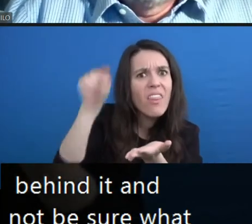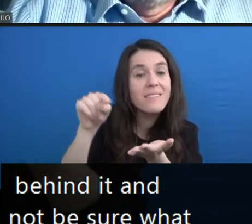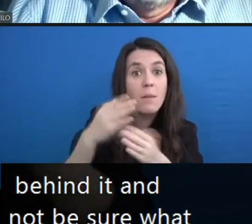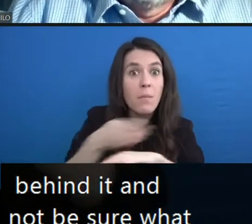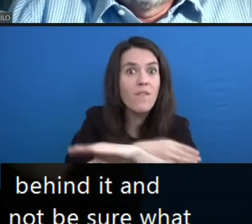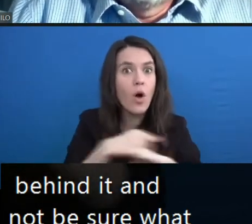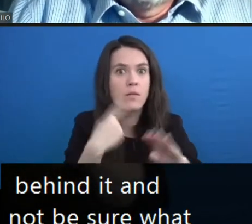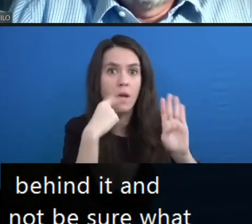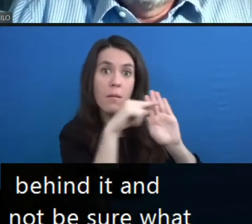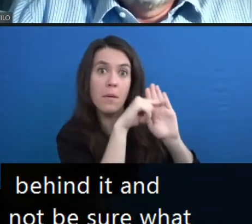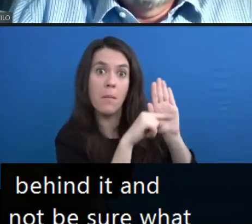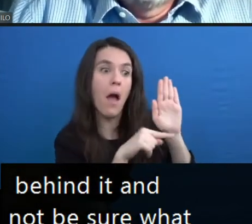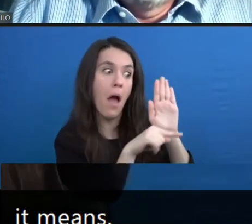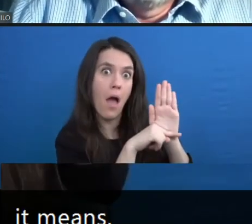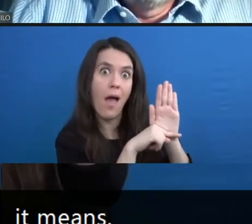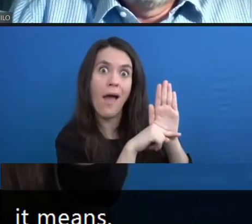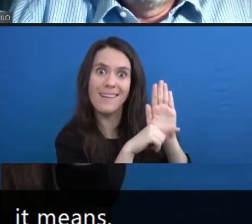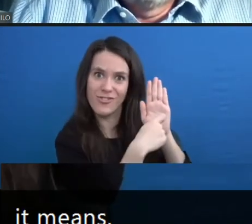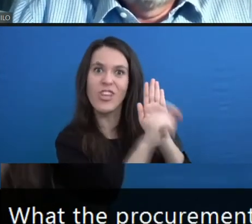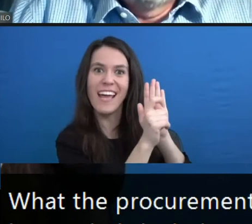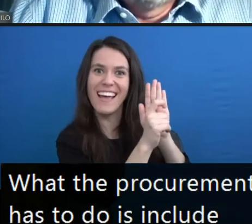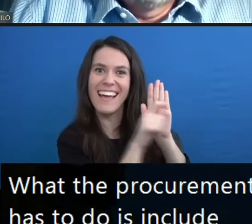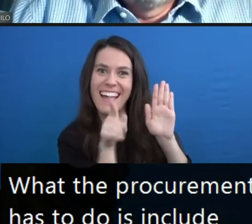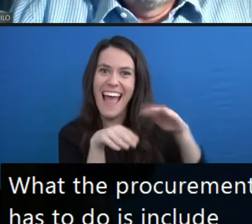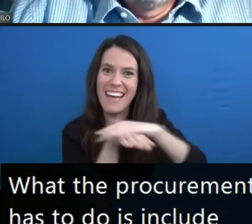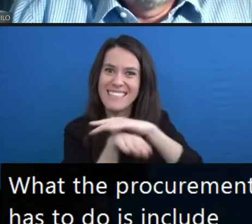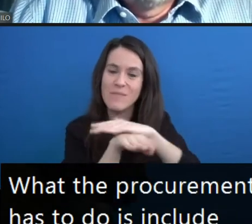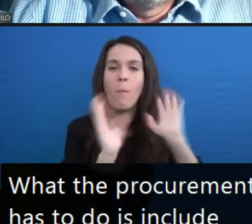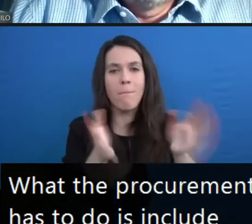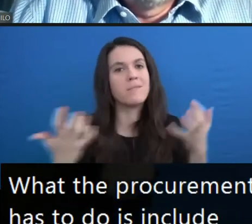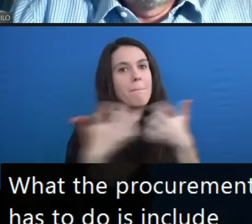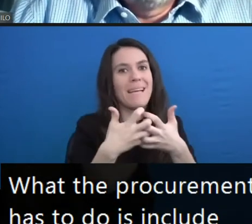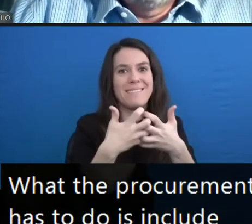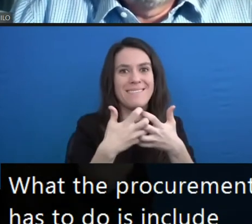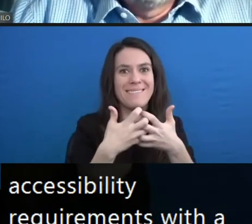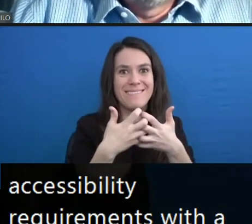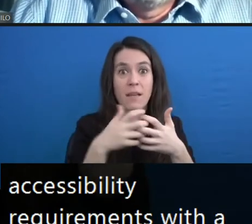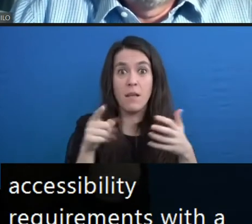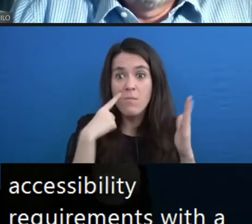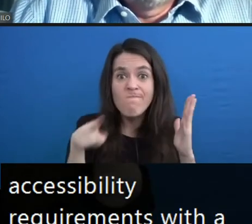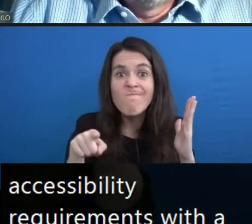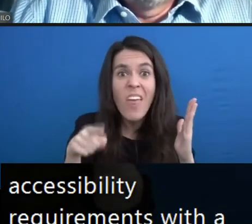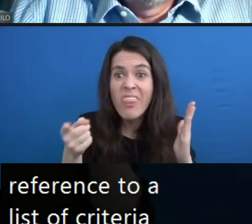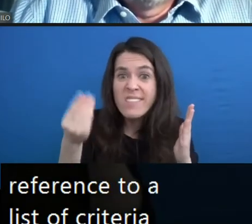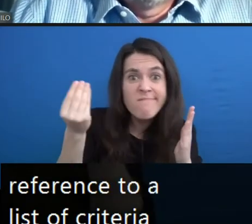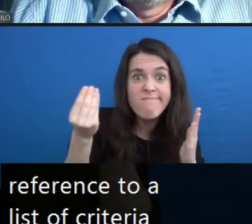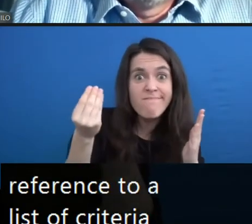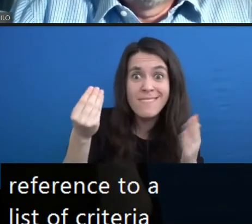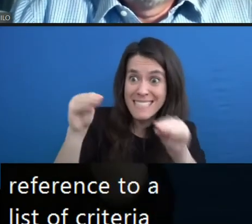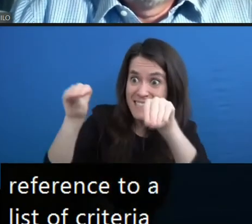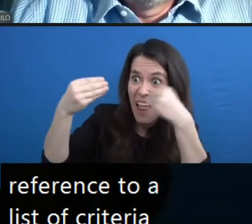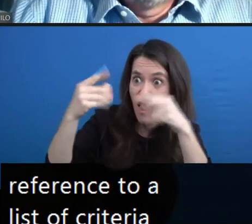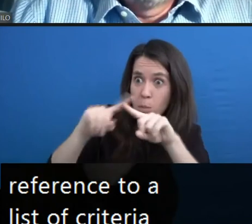to a list of criteria that must be met as part of this negotiation with the vendors.